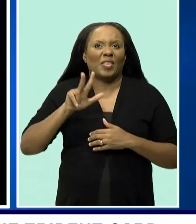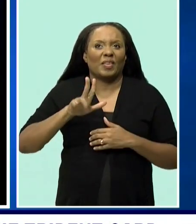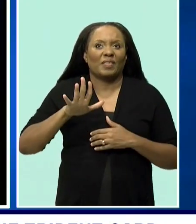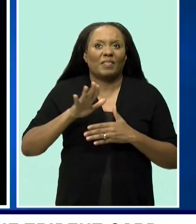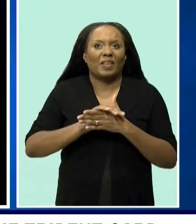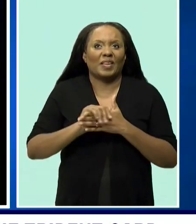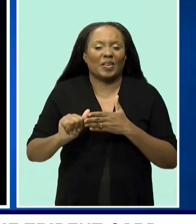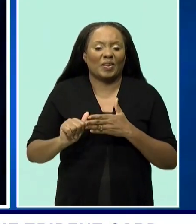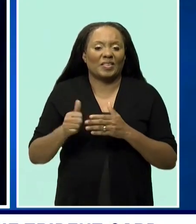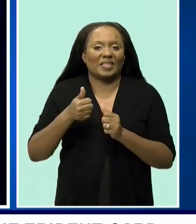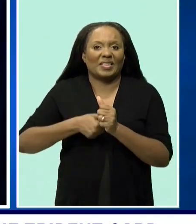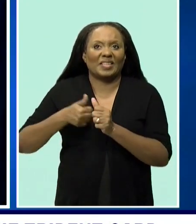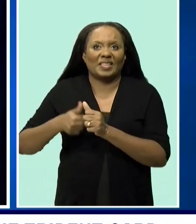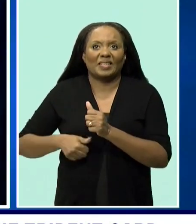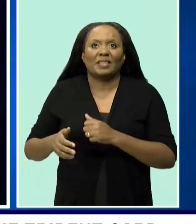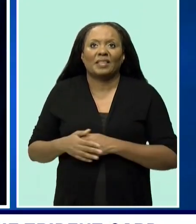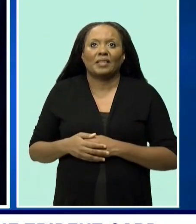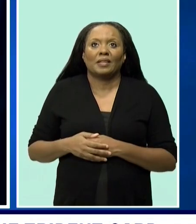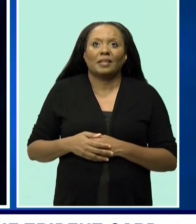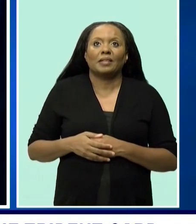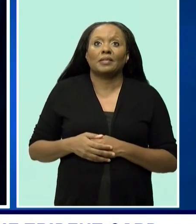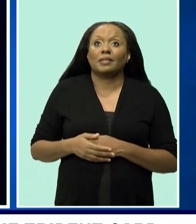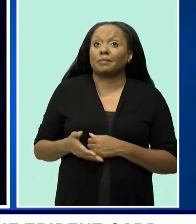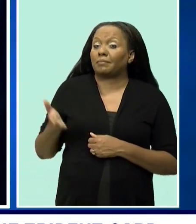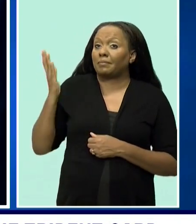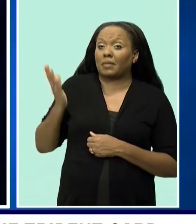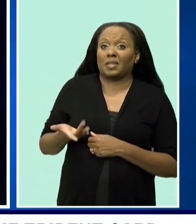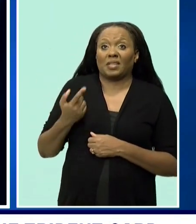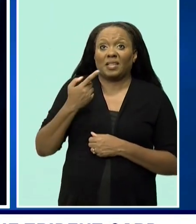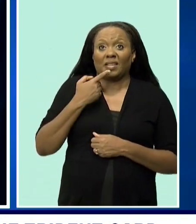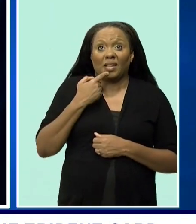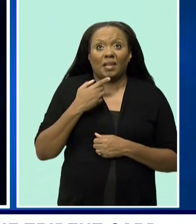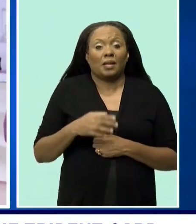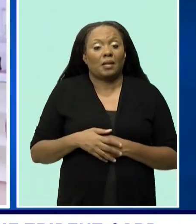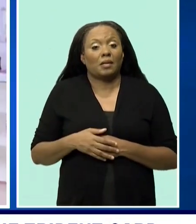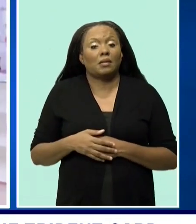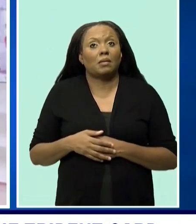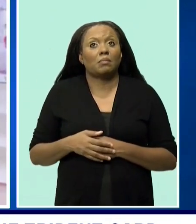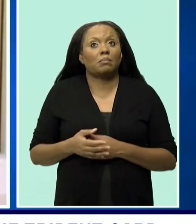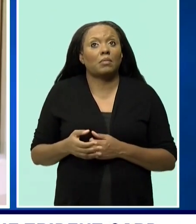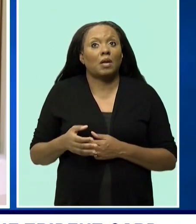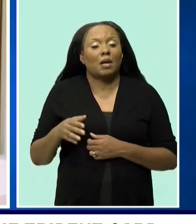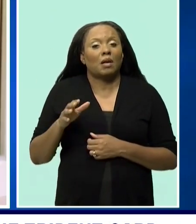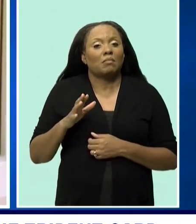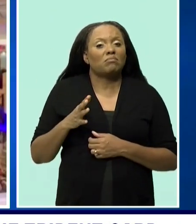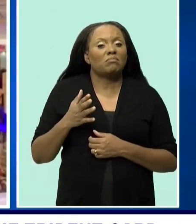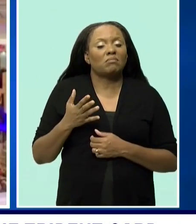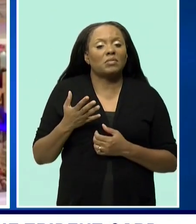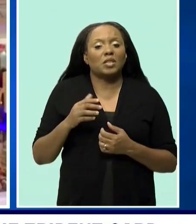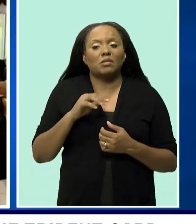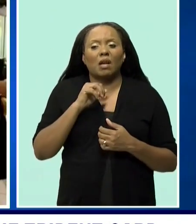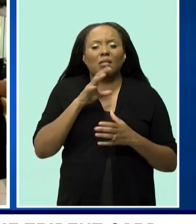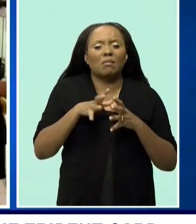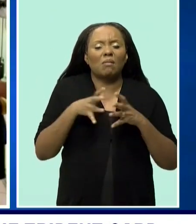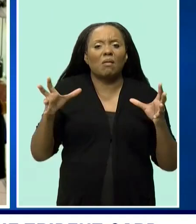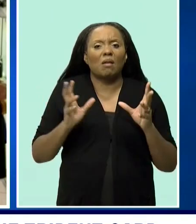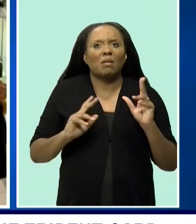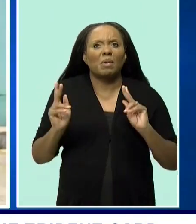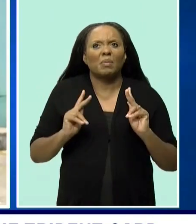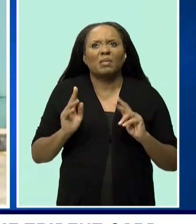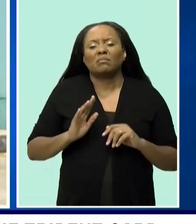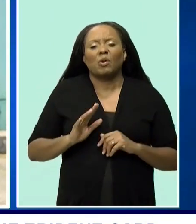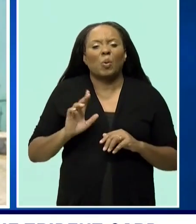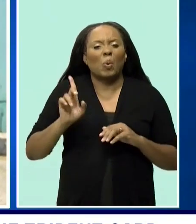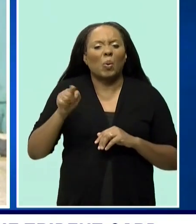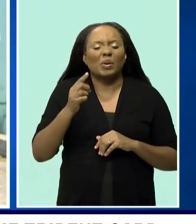Chief Electoral Officer Angela Taylor has acknowledged that the number of cards actually delivered so far is still relatively low at just under